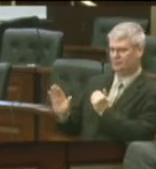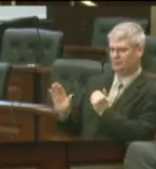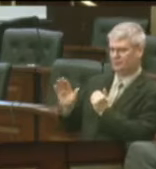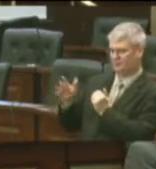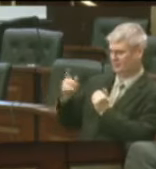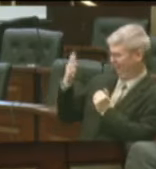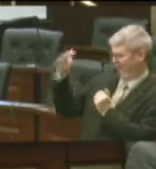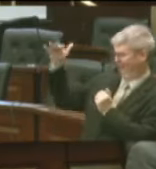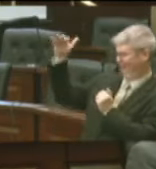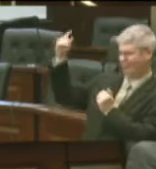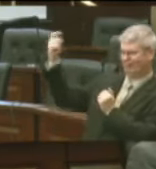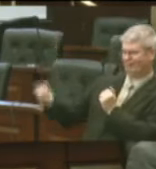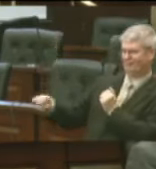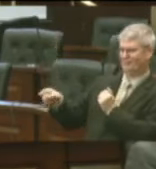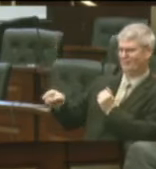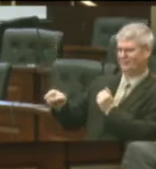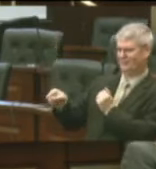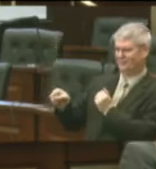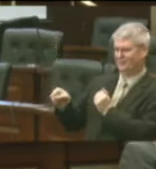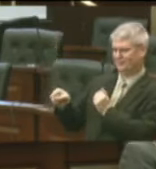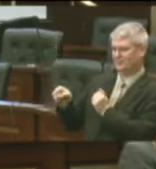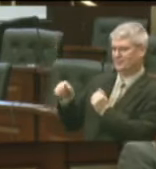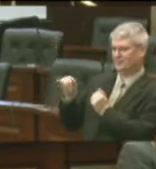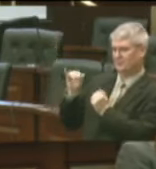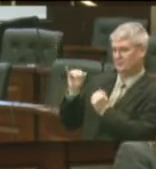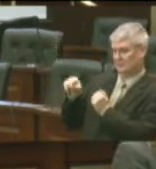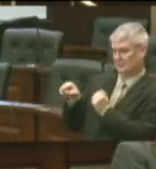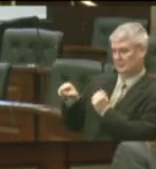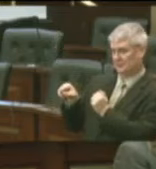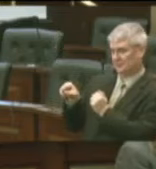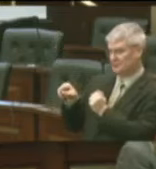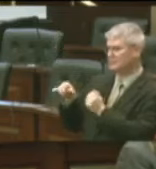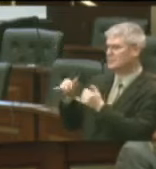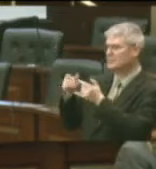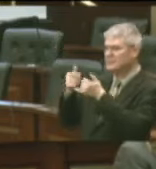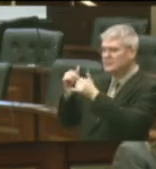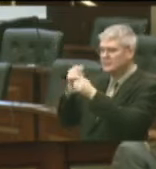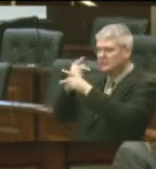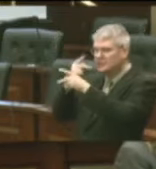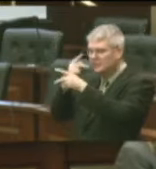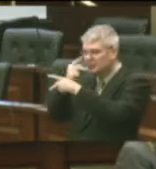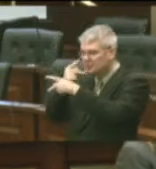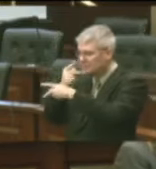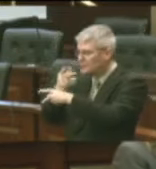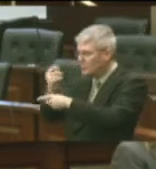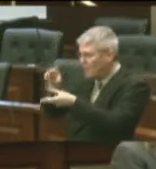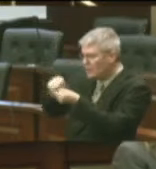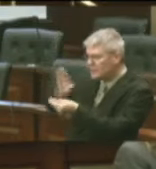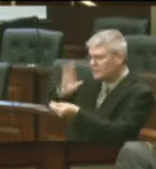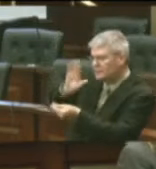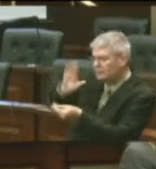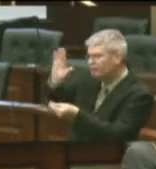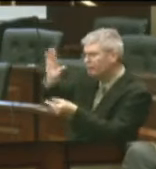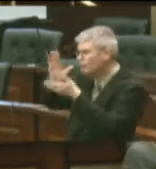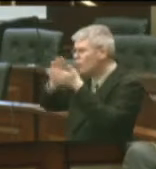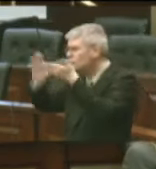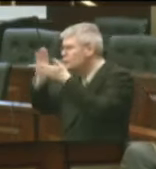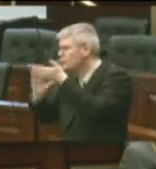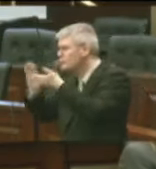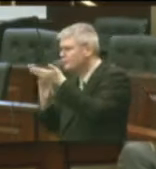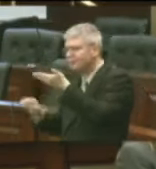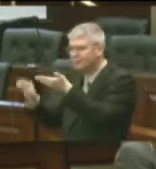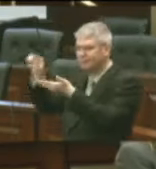is, we're still aggregating the costs at higher education. We've got some of the institutions where their enrollment's up, but